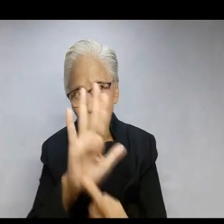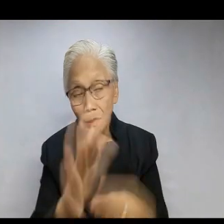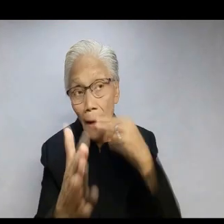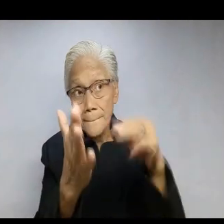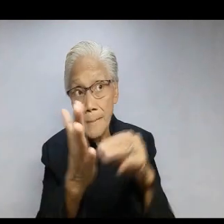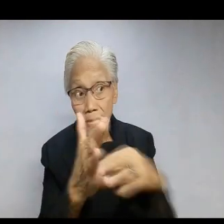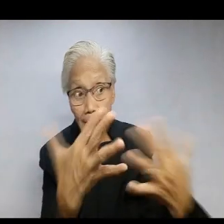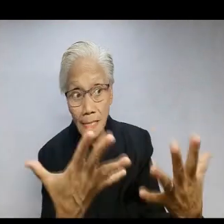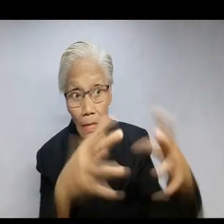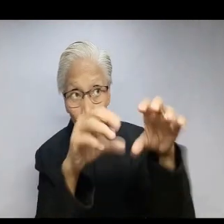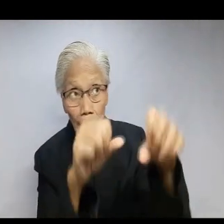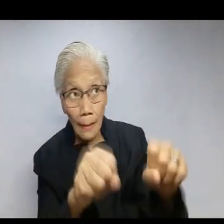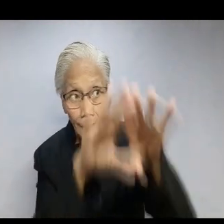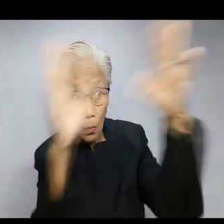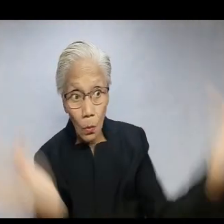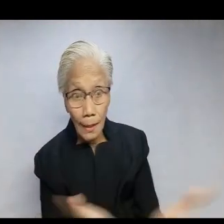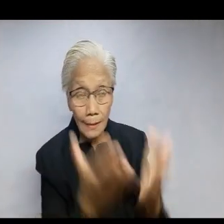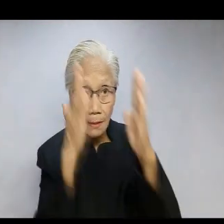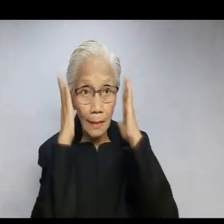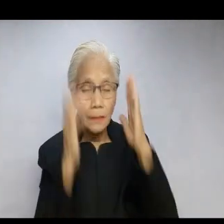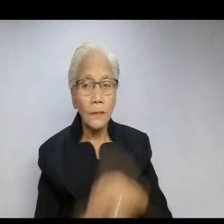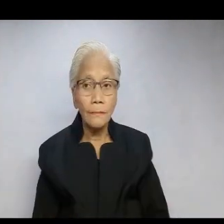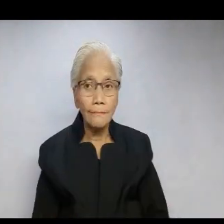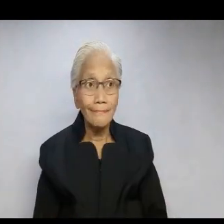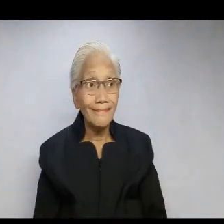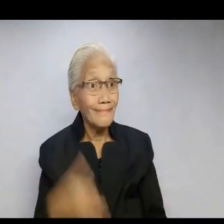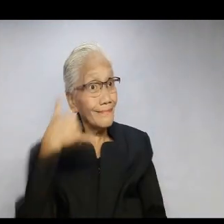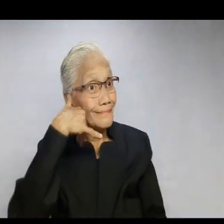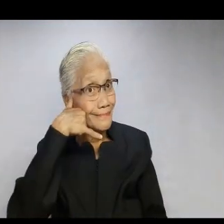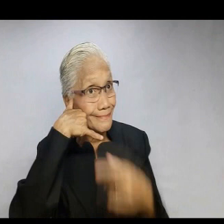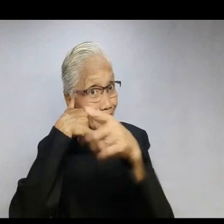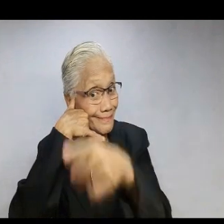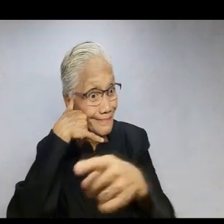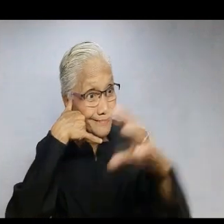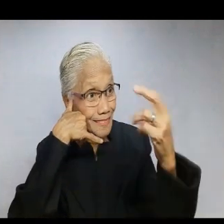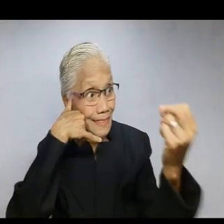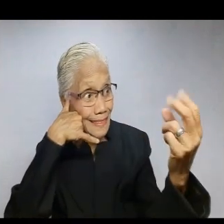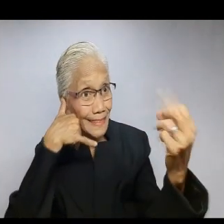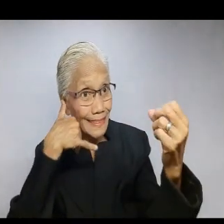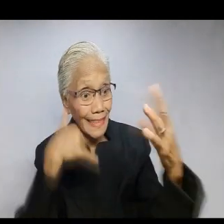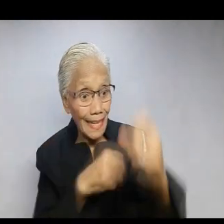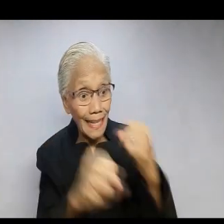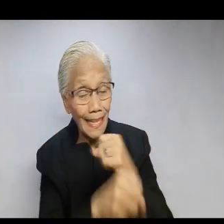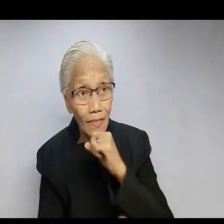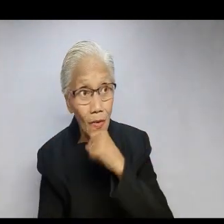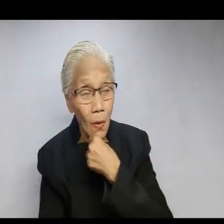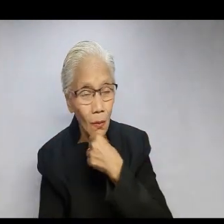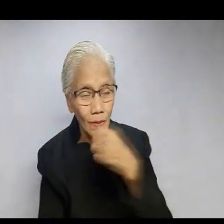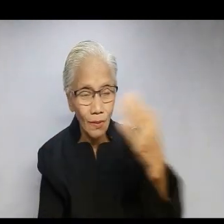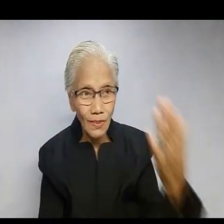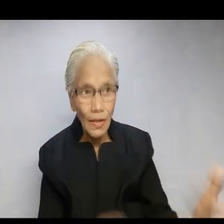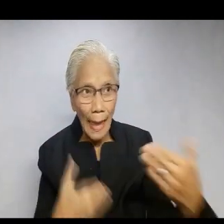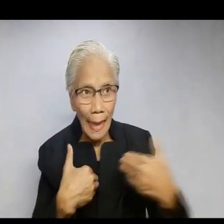and a lesson that God showed him, a message that has now captured the world's attention. This is